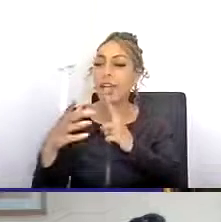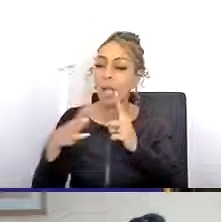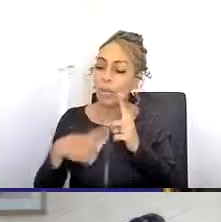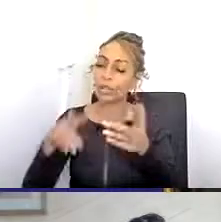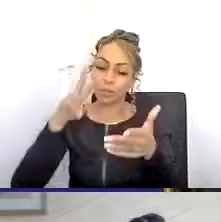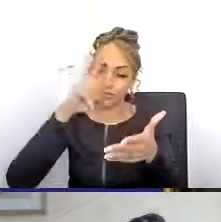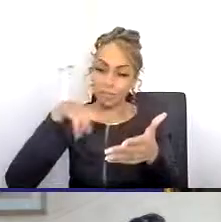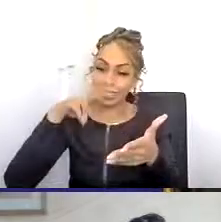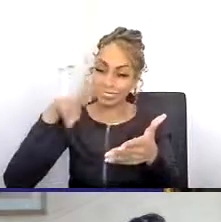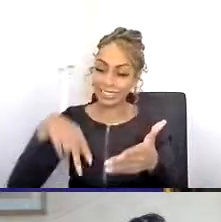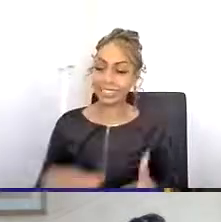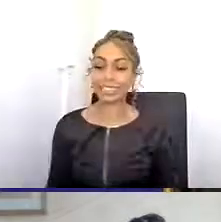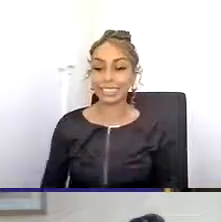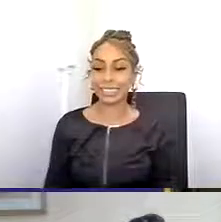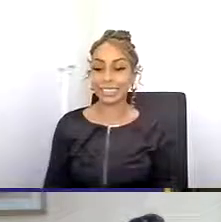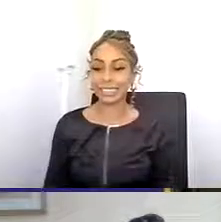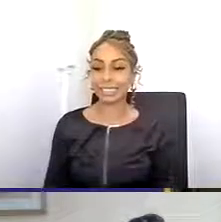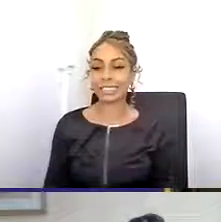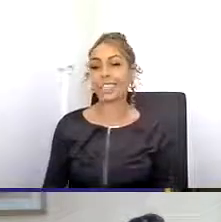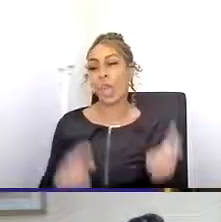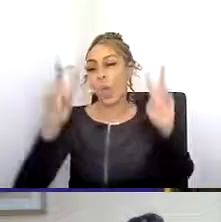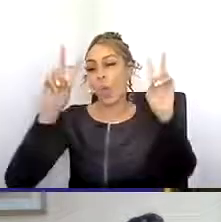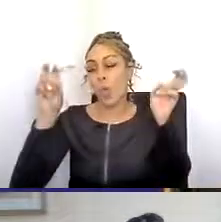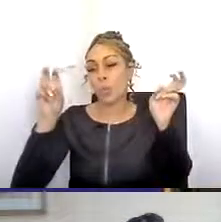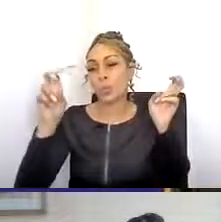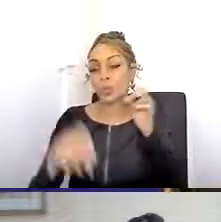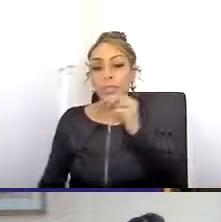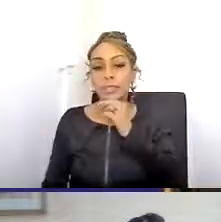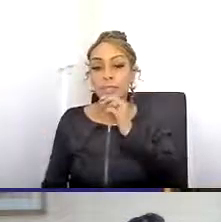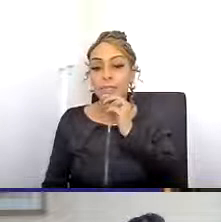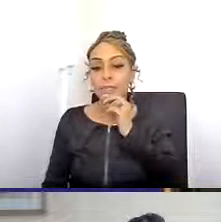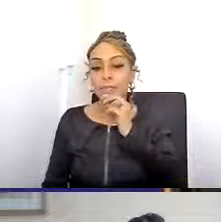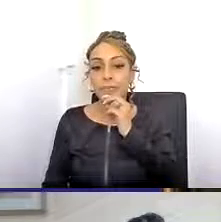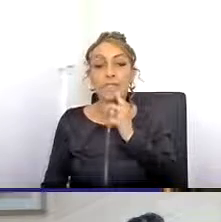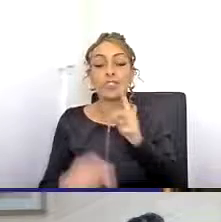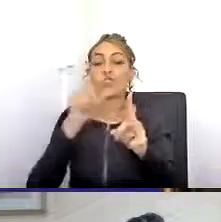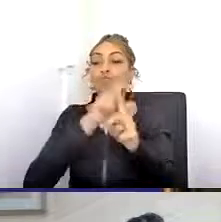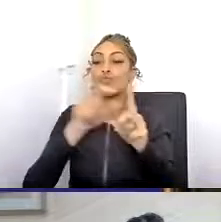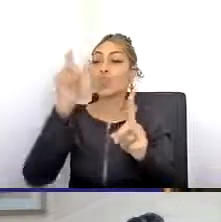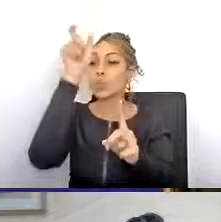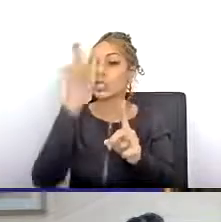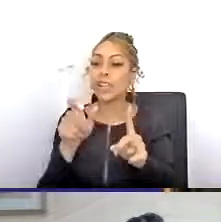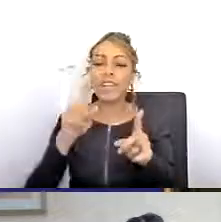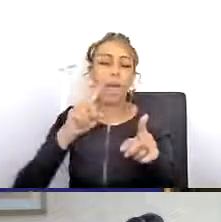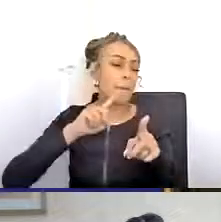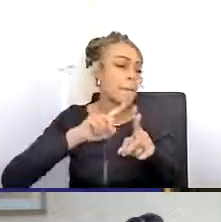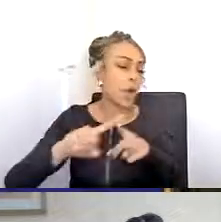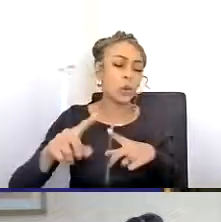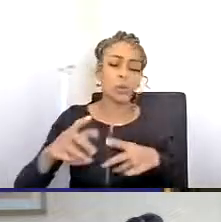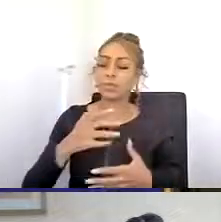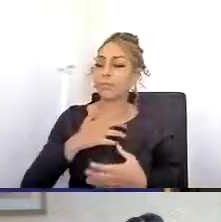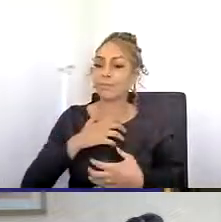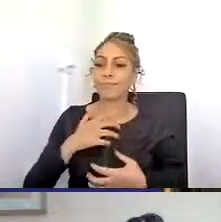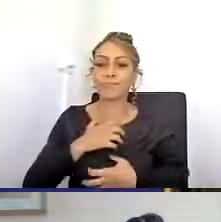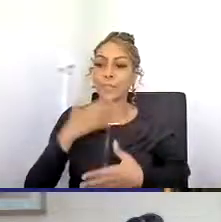out a quote from Craigie. "The crucifixion is the most horrific story I've ever